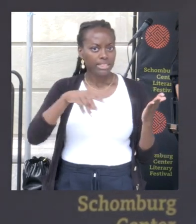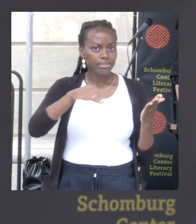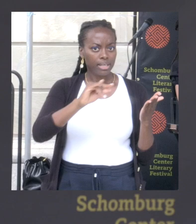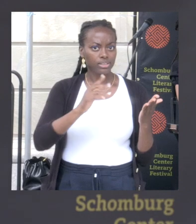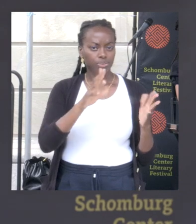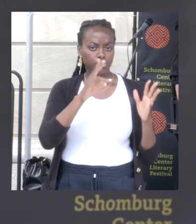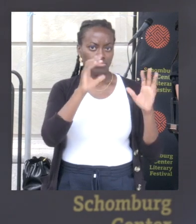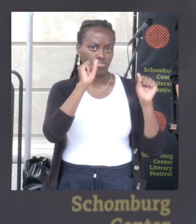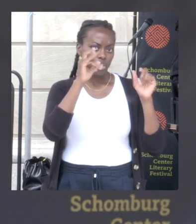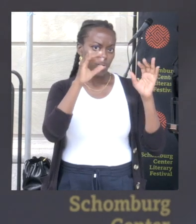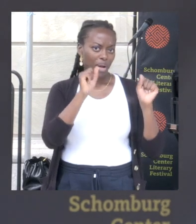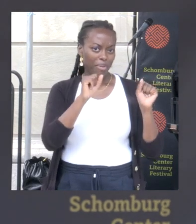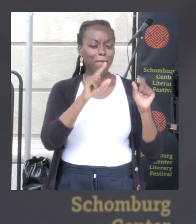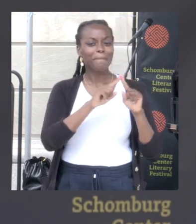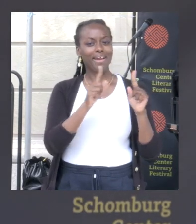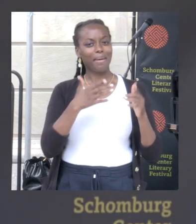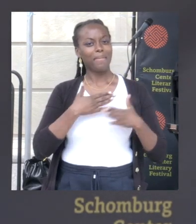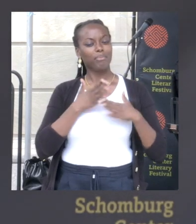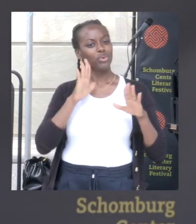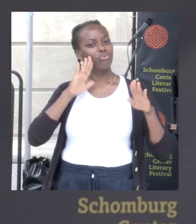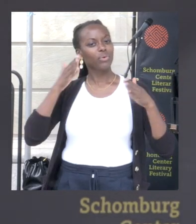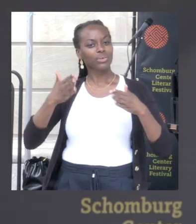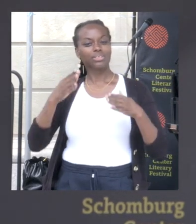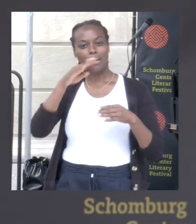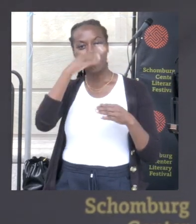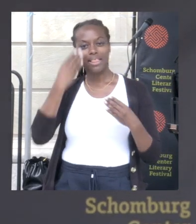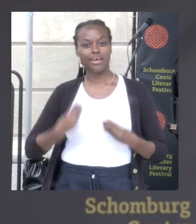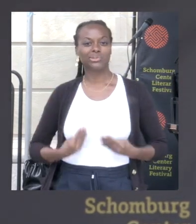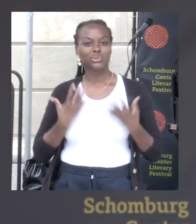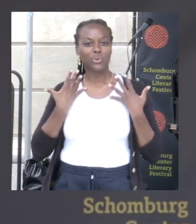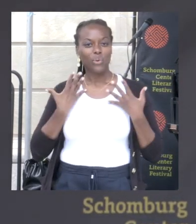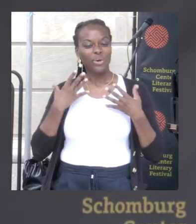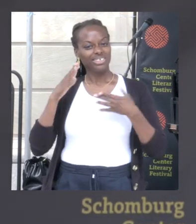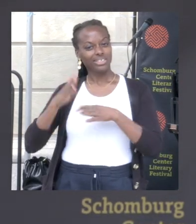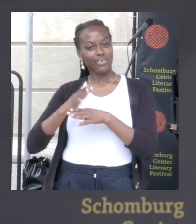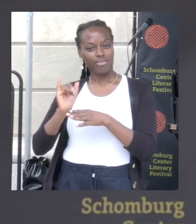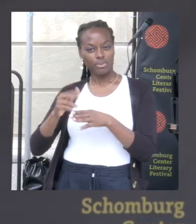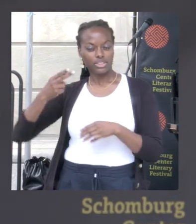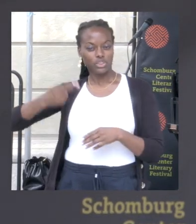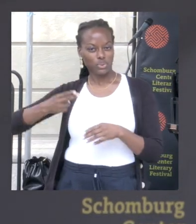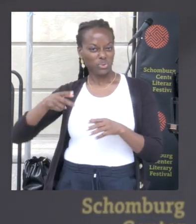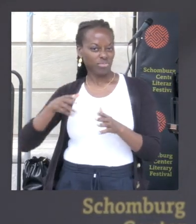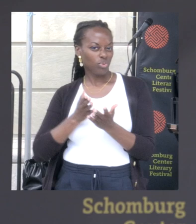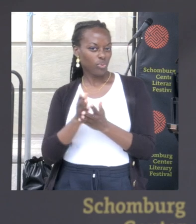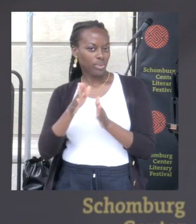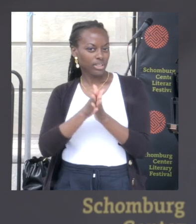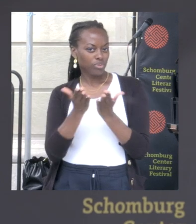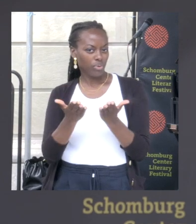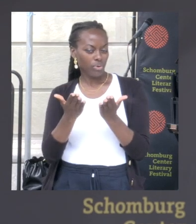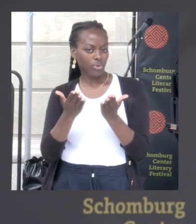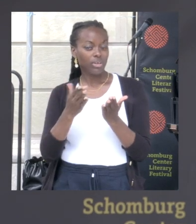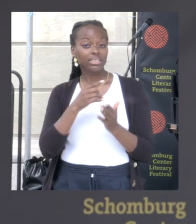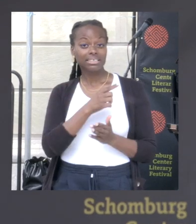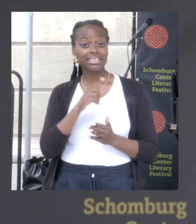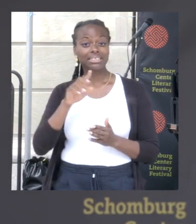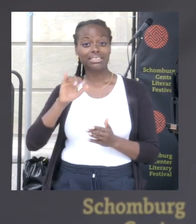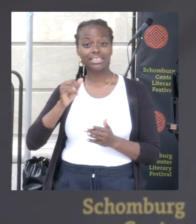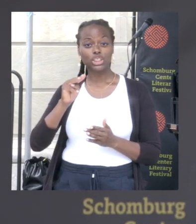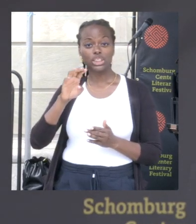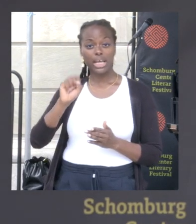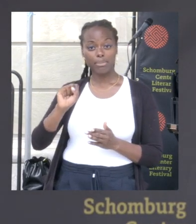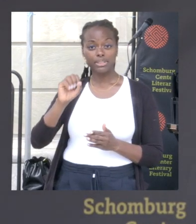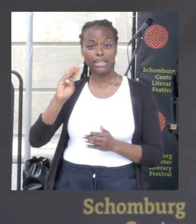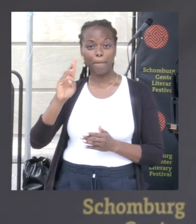histories through this book. Now, if you don't know, Bryant Terry is a James Beard and NAACP Image Award-winning chef, educator,